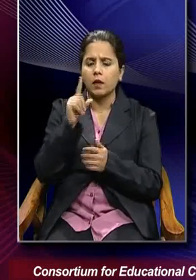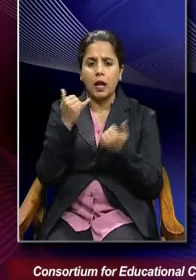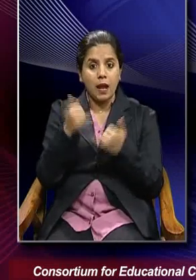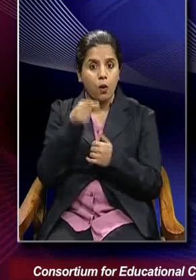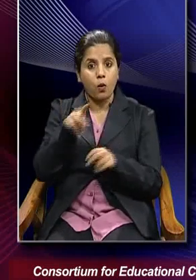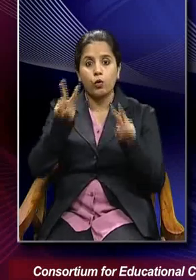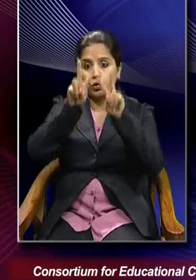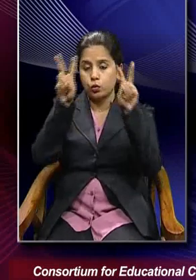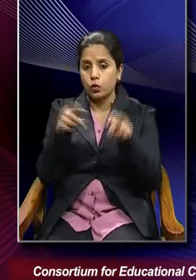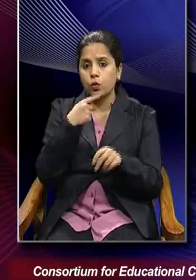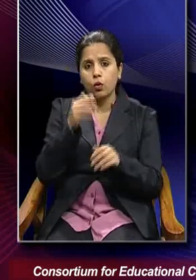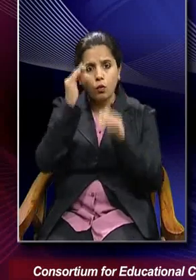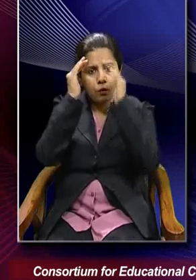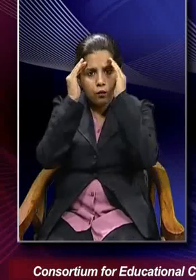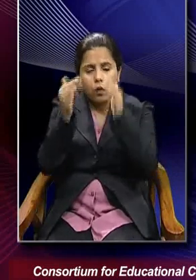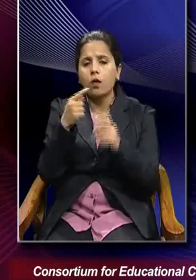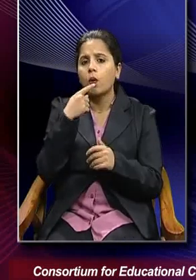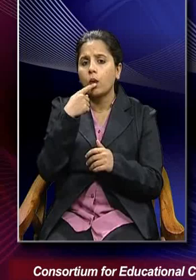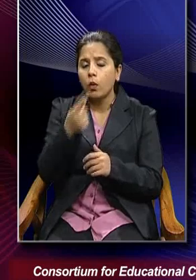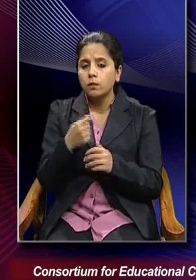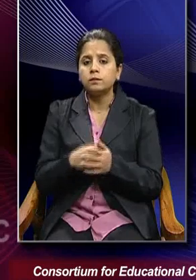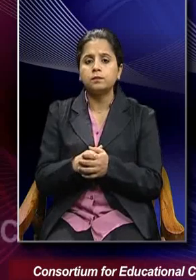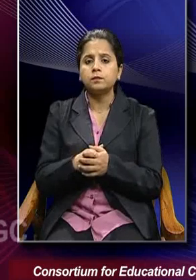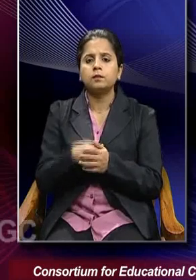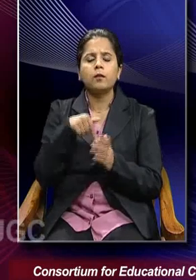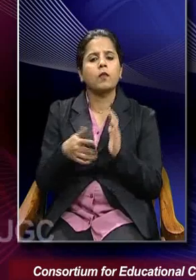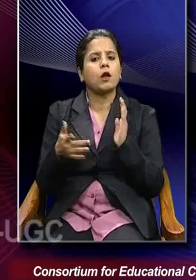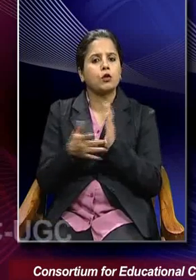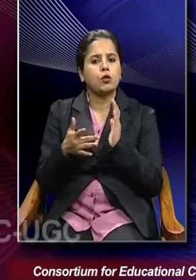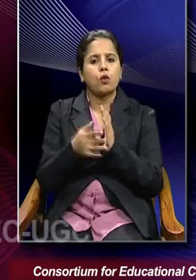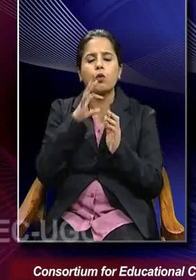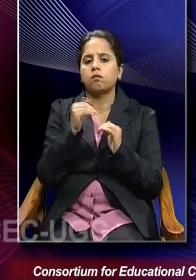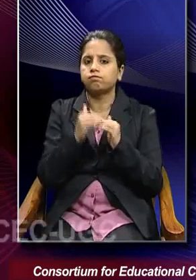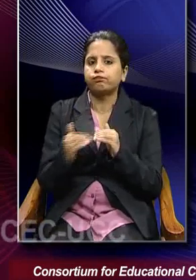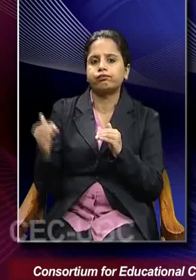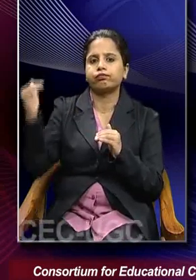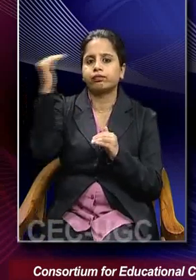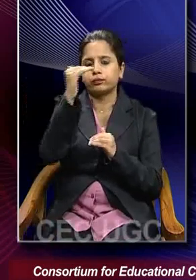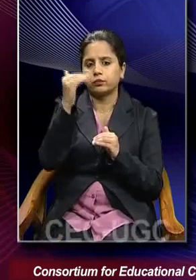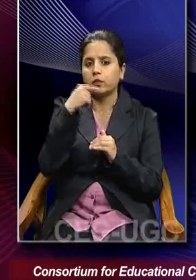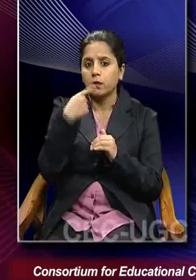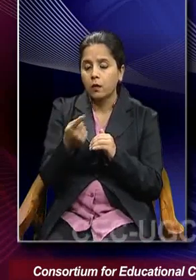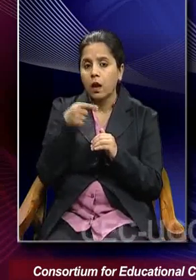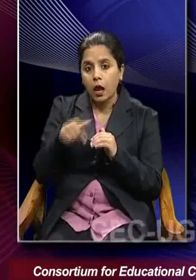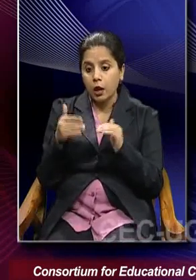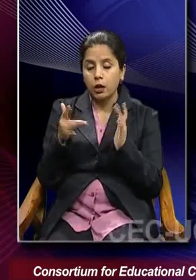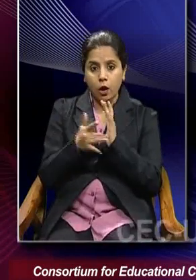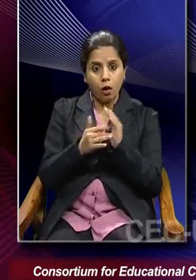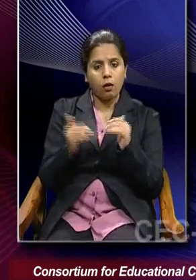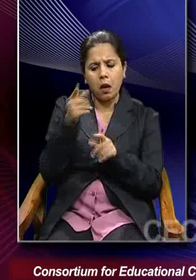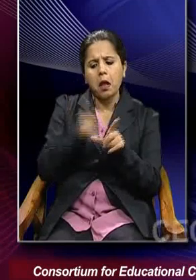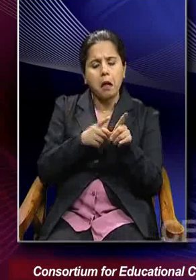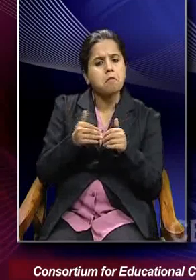theme focused on the technological advancements in the upcoming